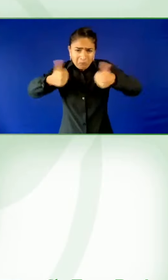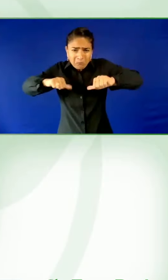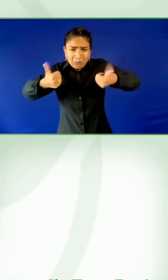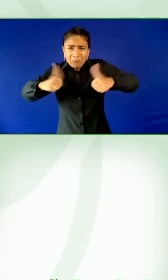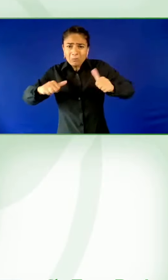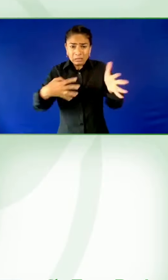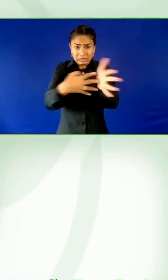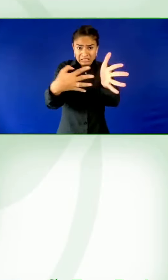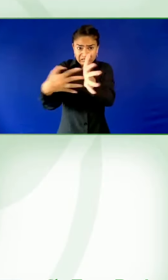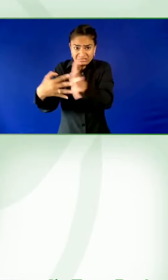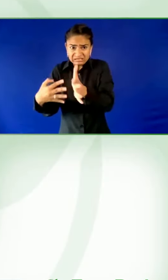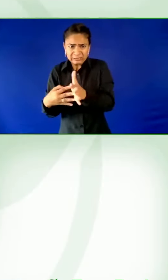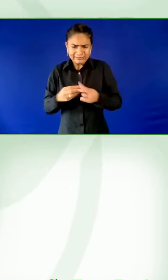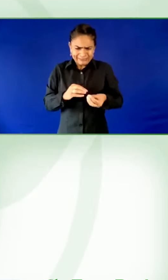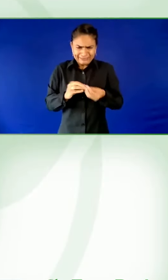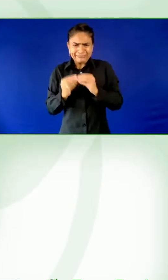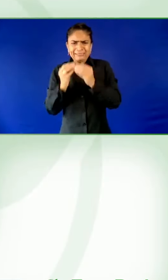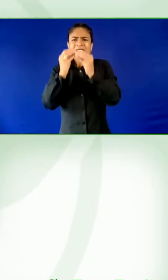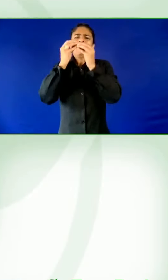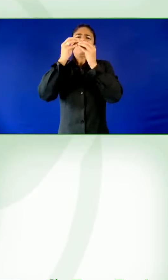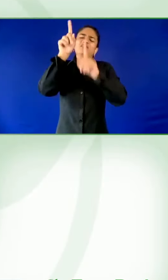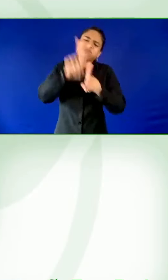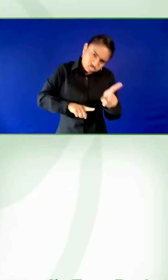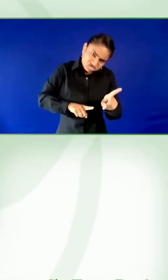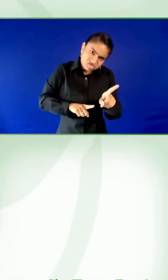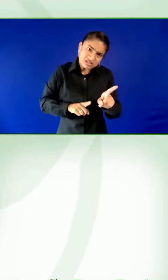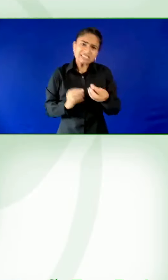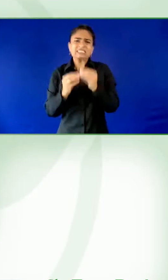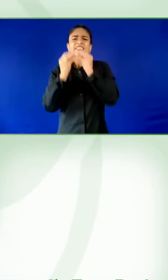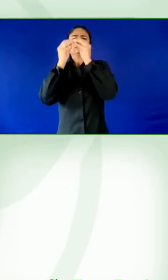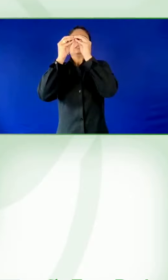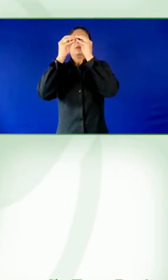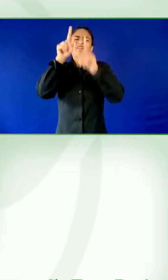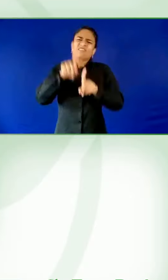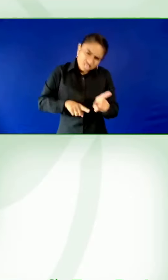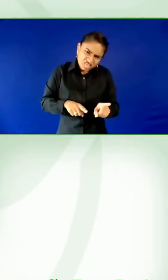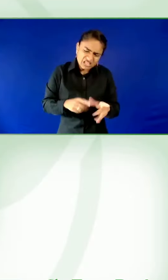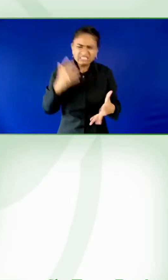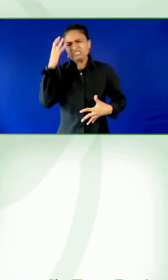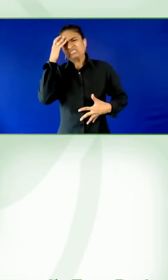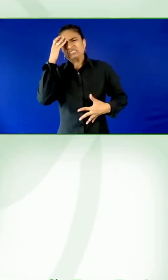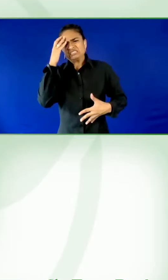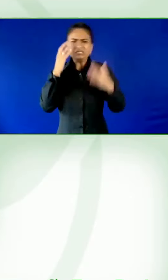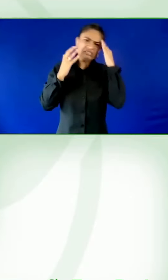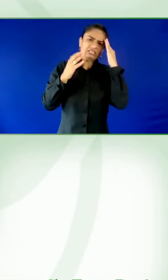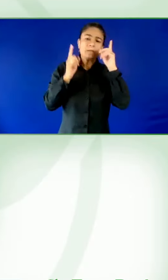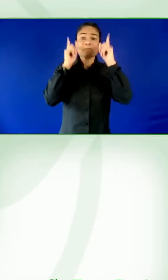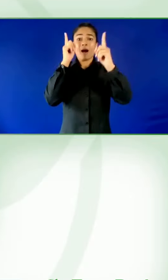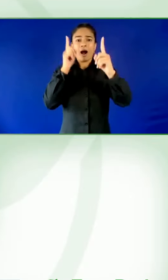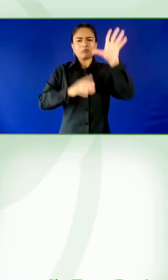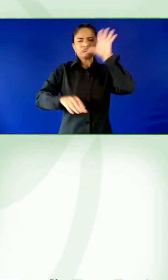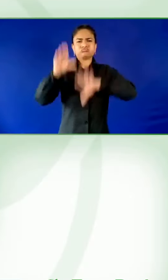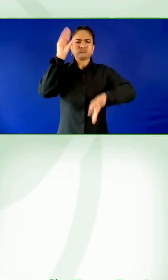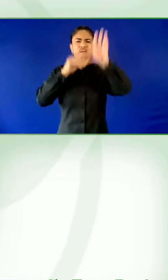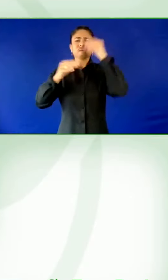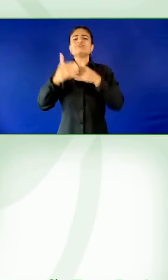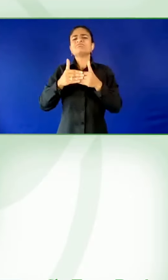we are setting up this online global community of and for people with